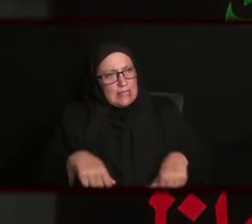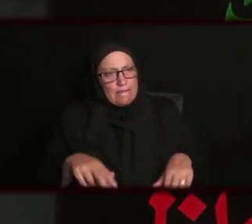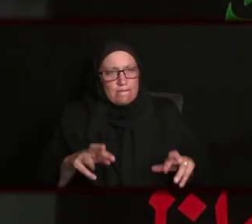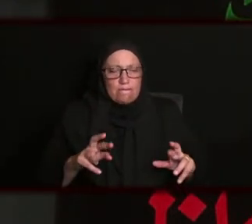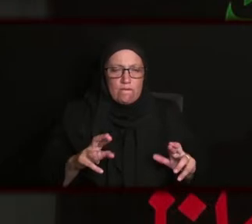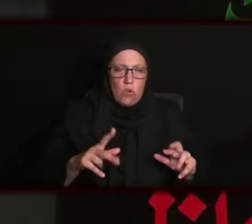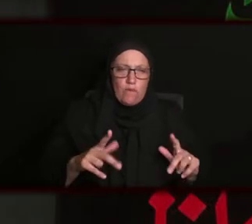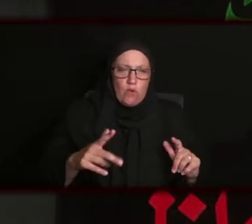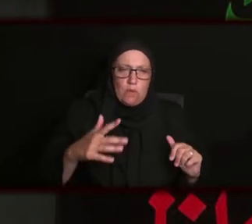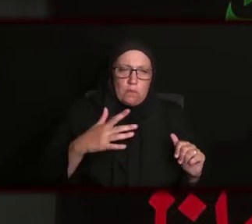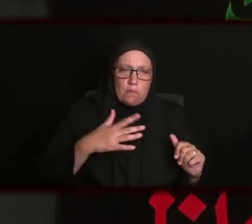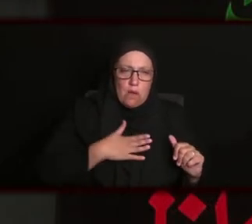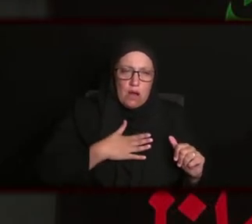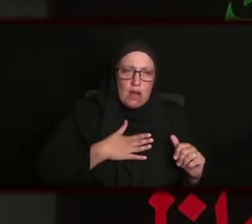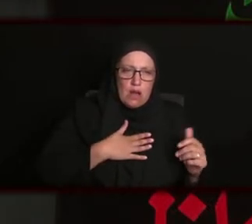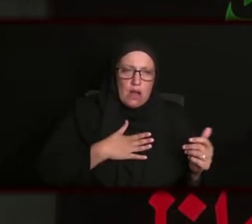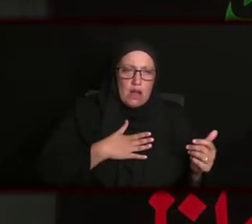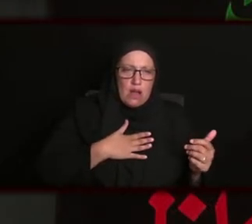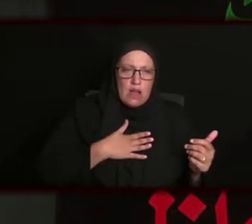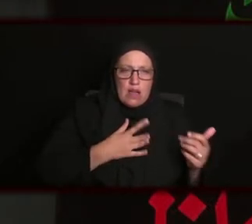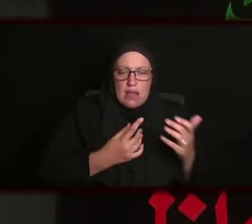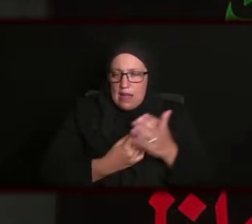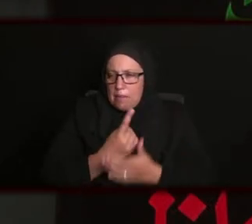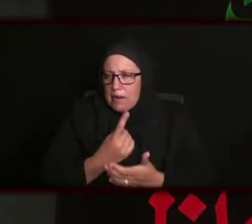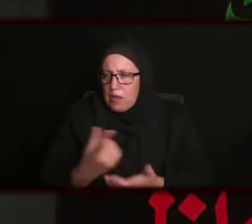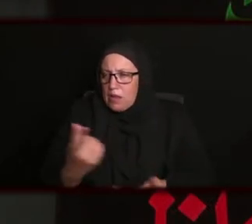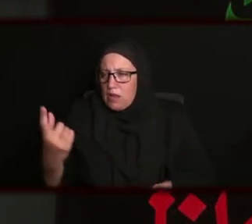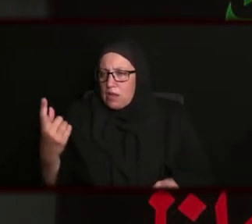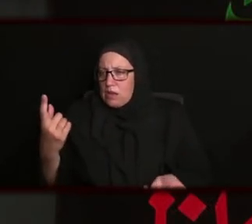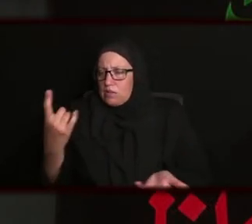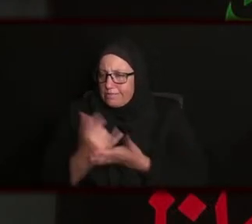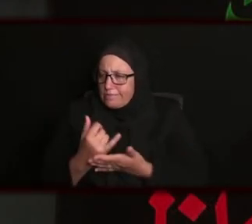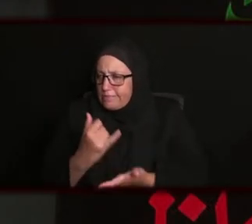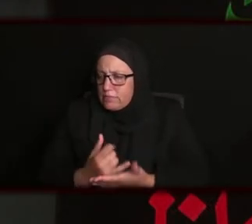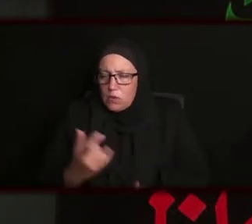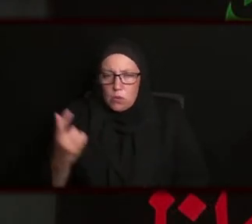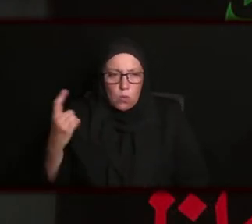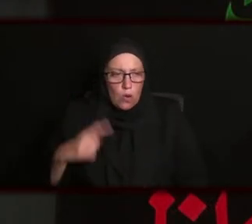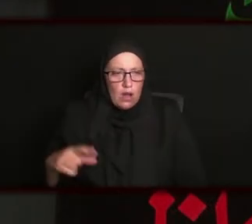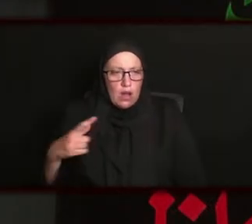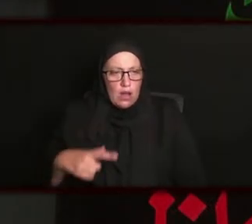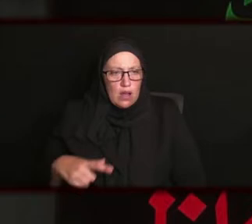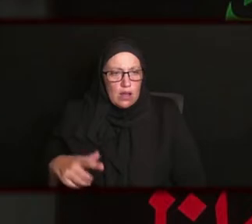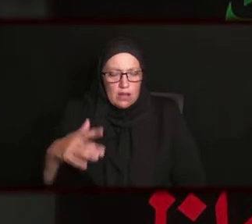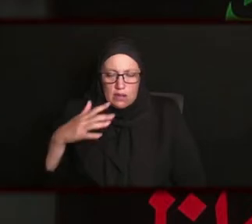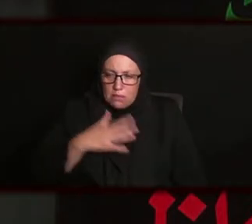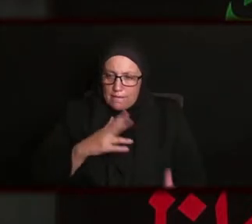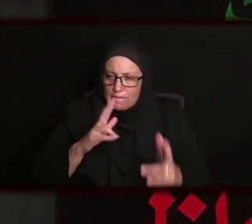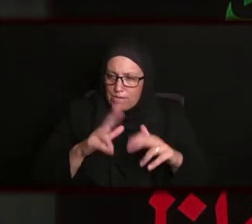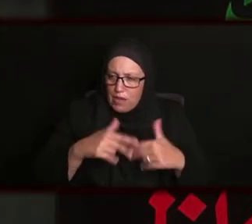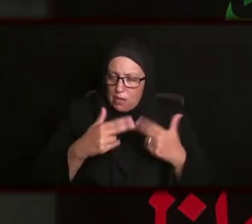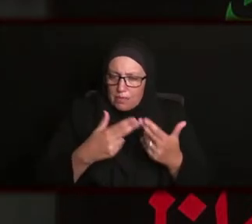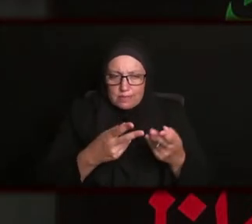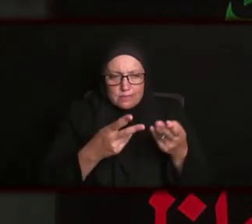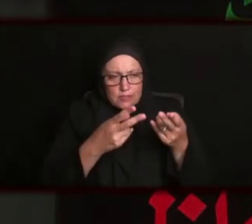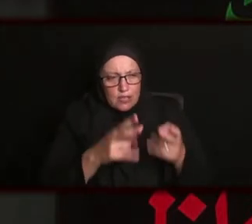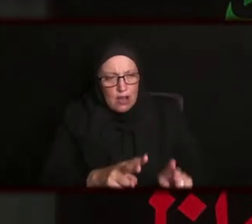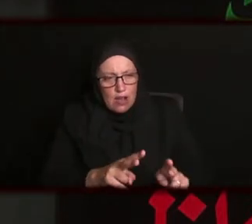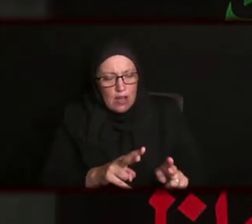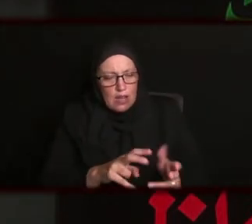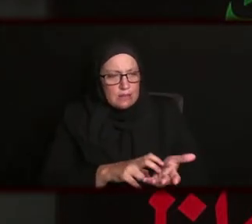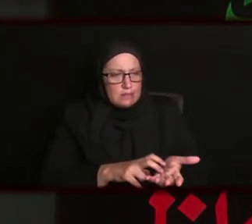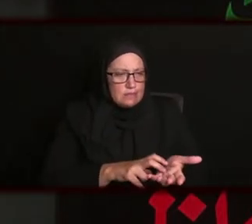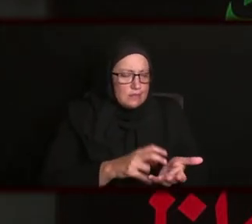this loved one, you know, ill or passing away? Why is this happening in Palestine, masalan? All of